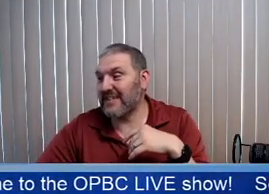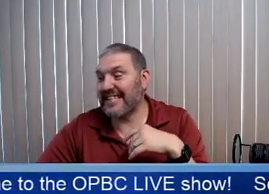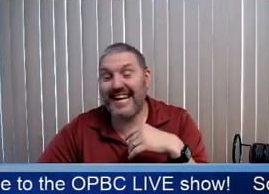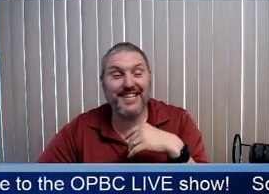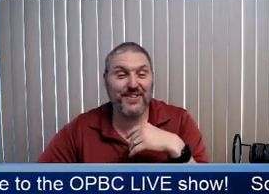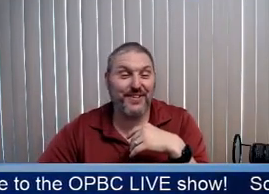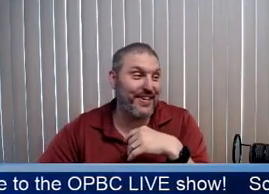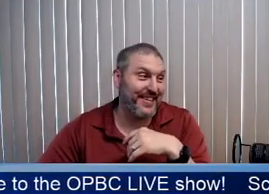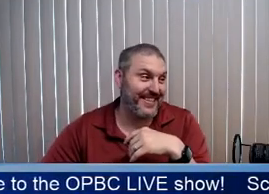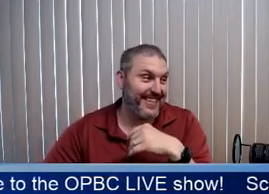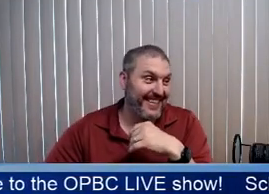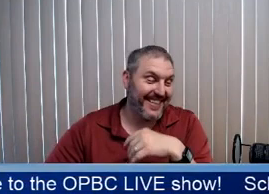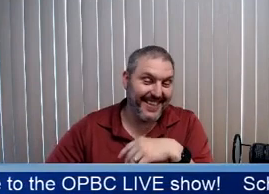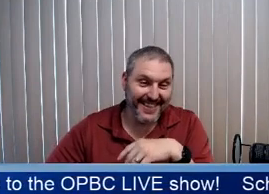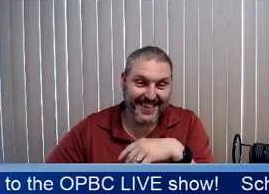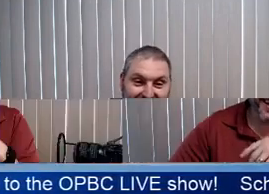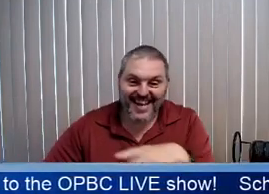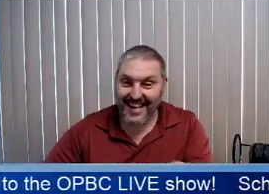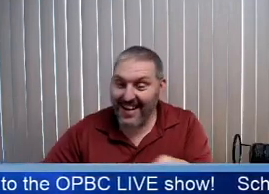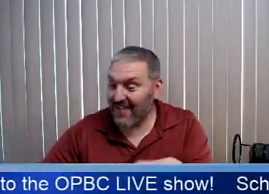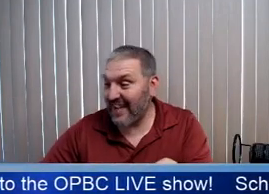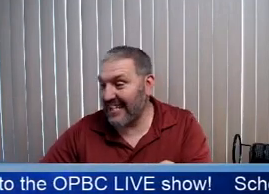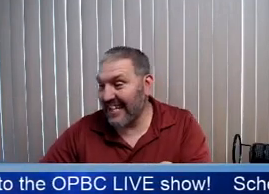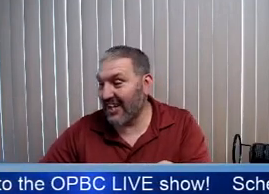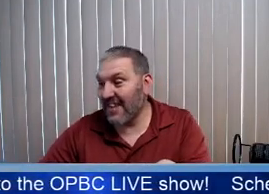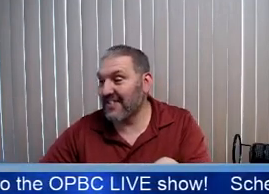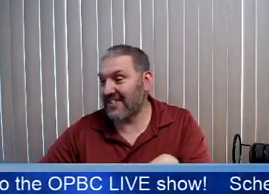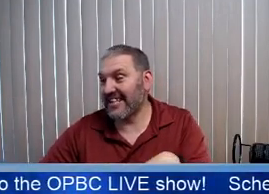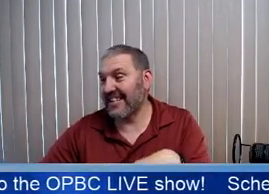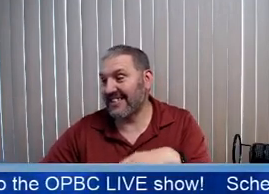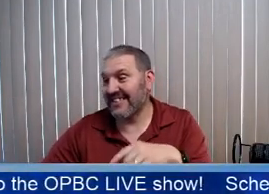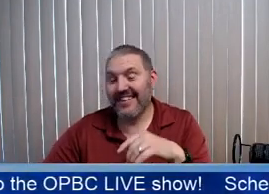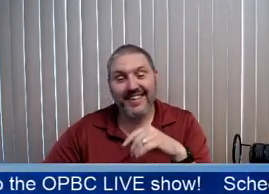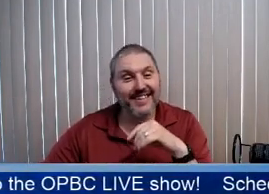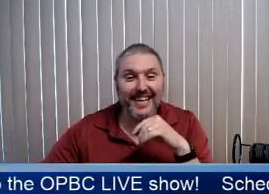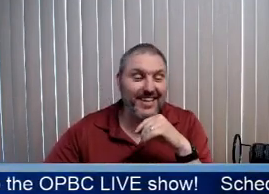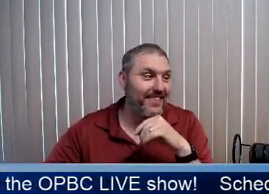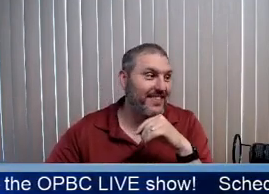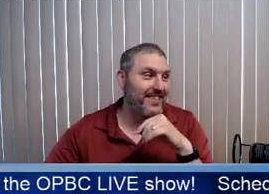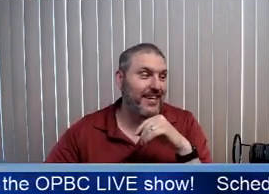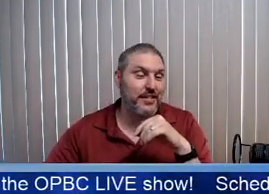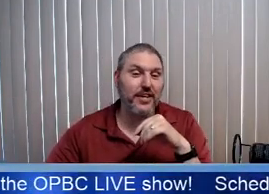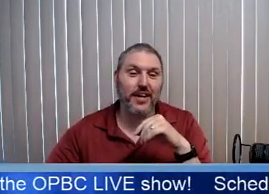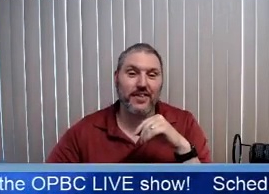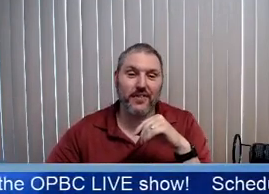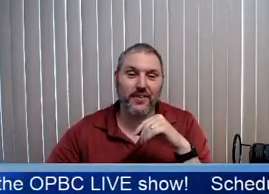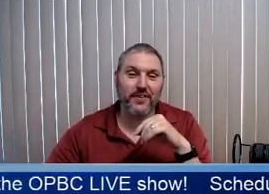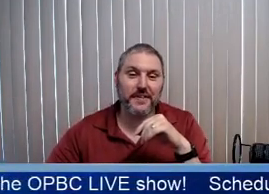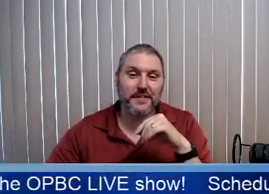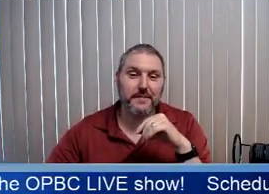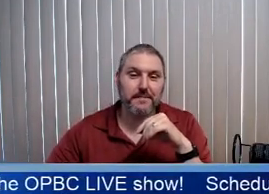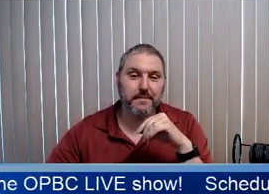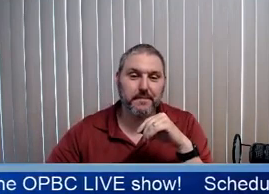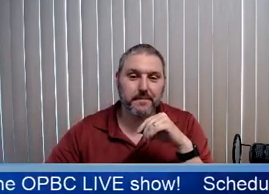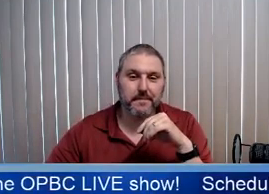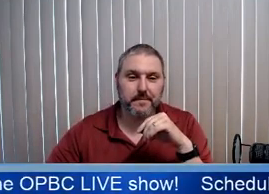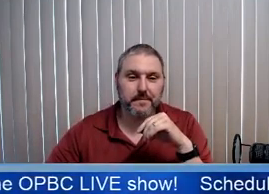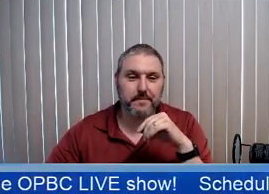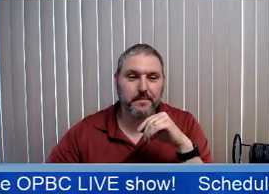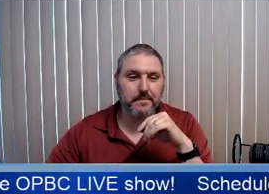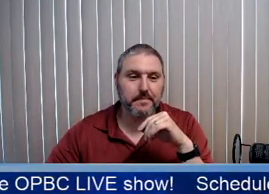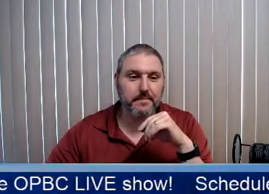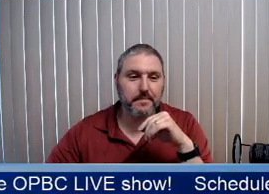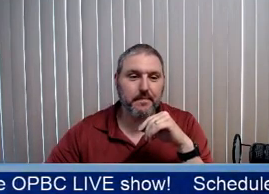protecting us when the days are good. Here, man, they'd love to see us. They'd love to see us gone through.